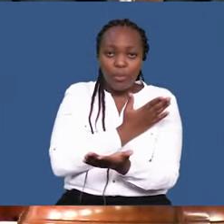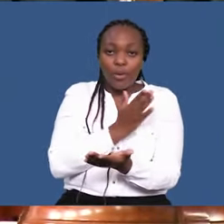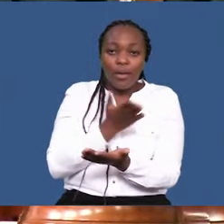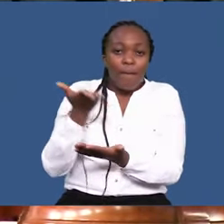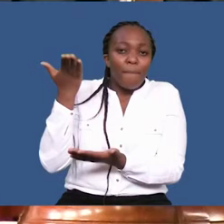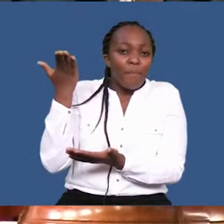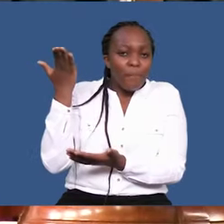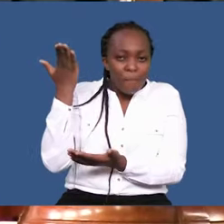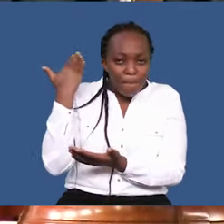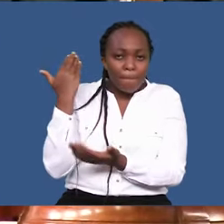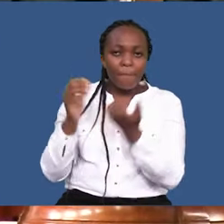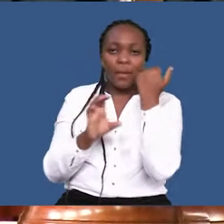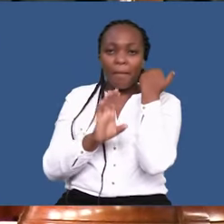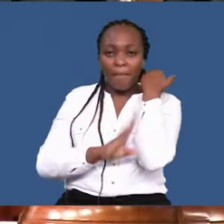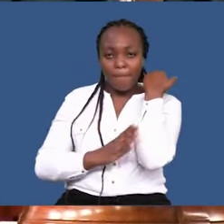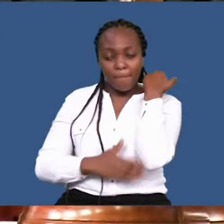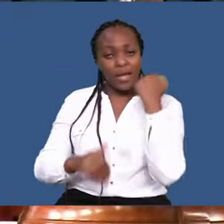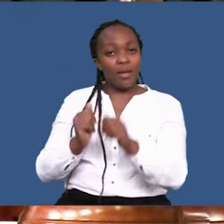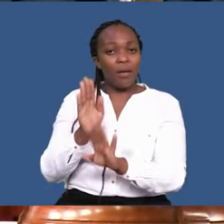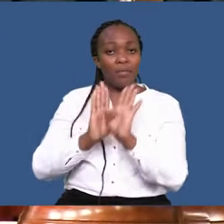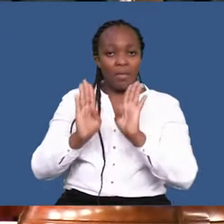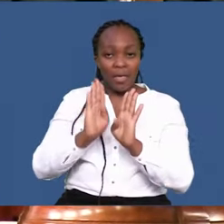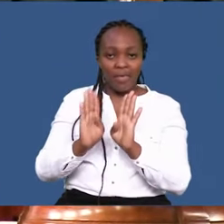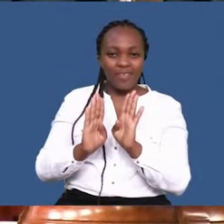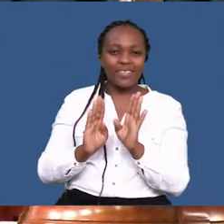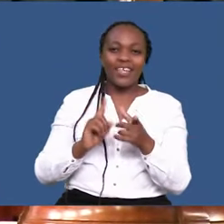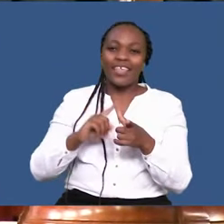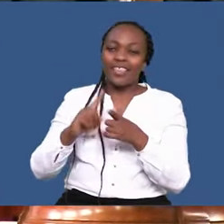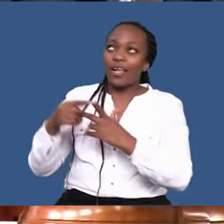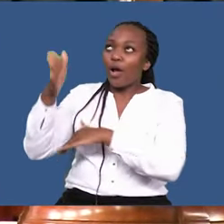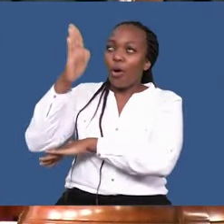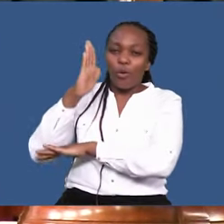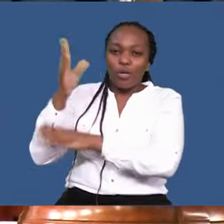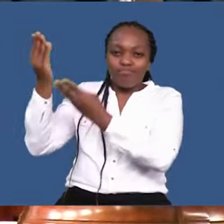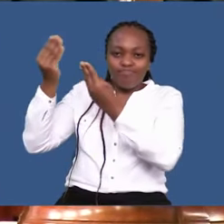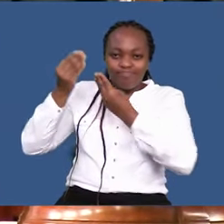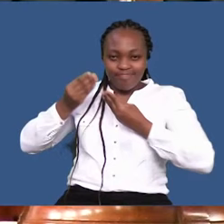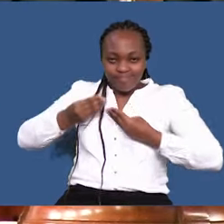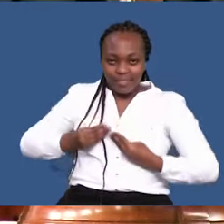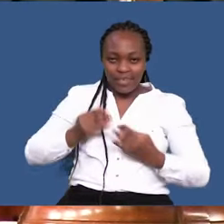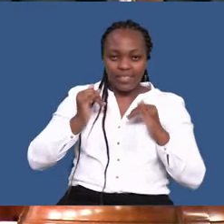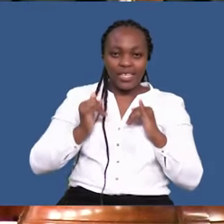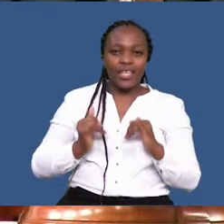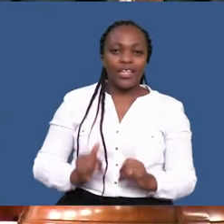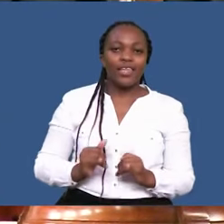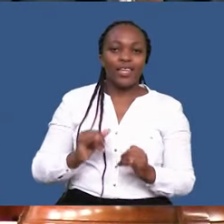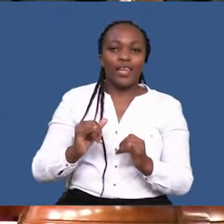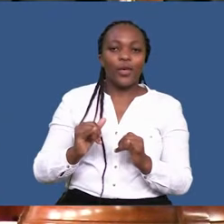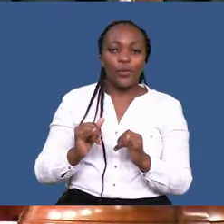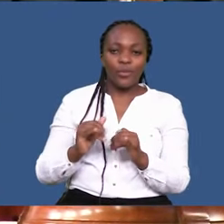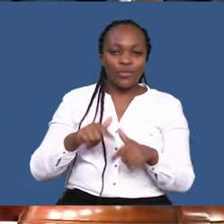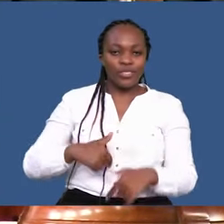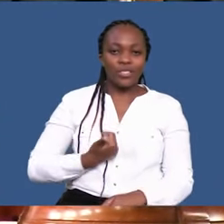the new self. These Christian values that he mentions here are compassion, kindness,